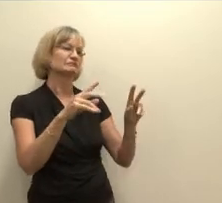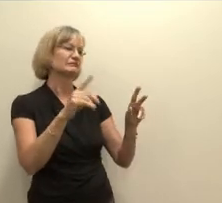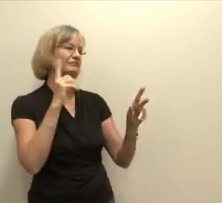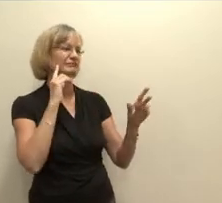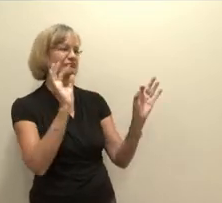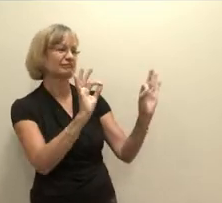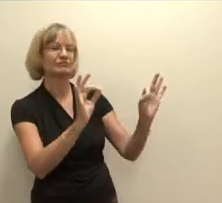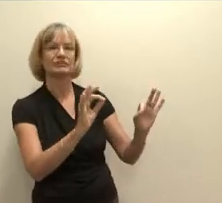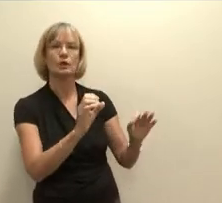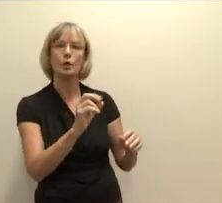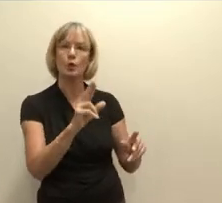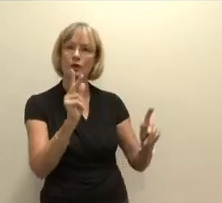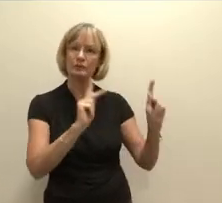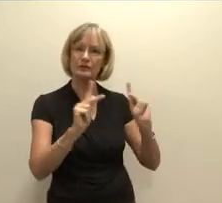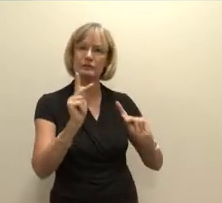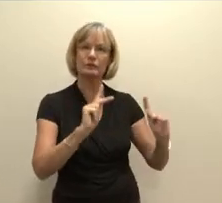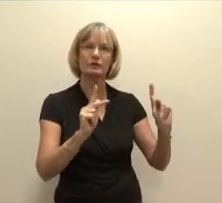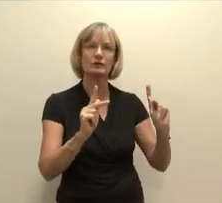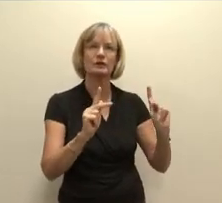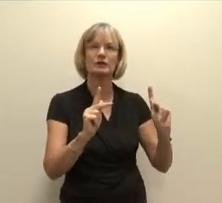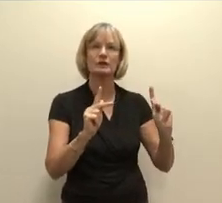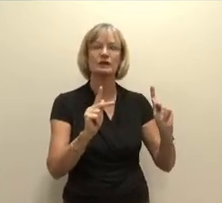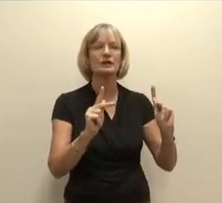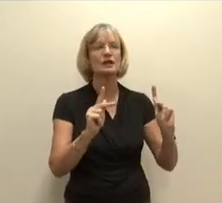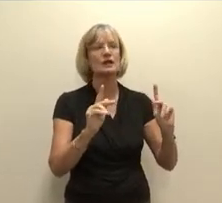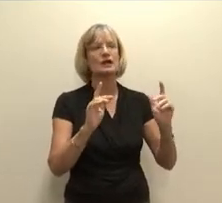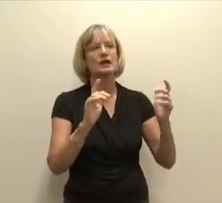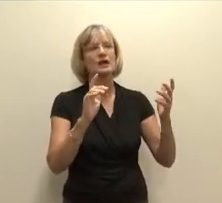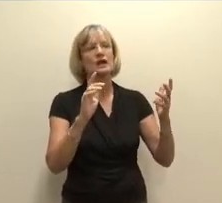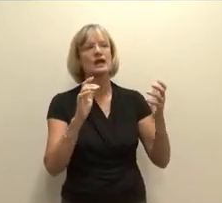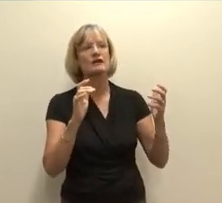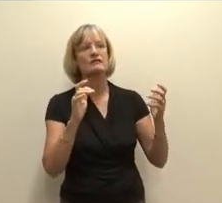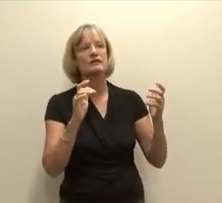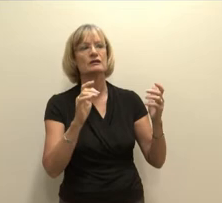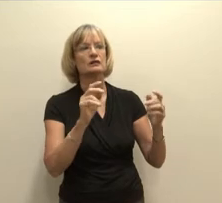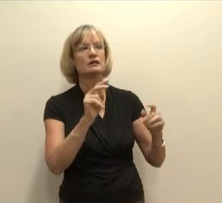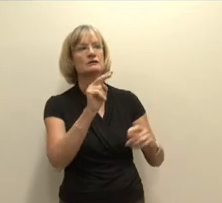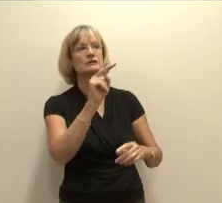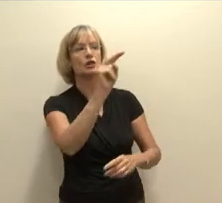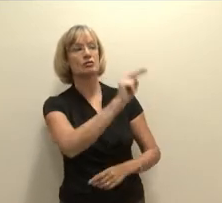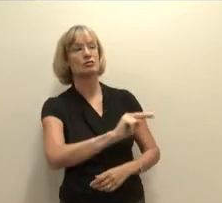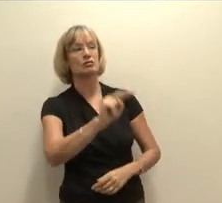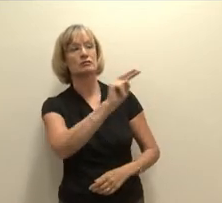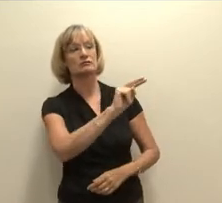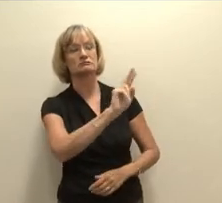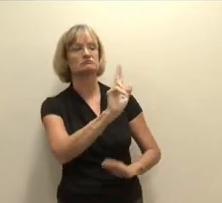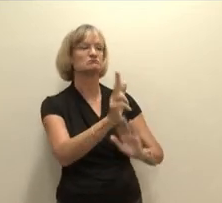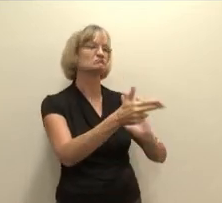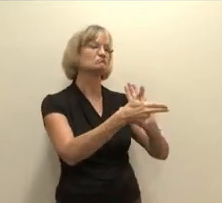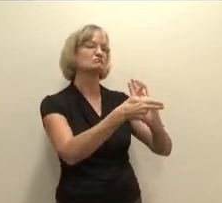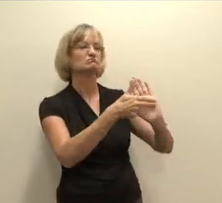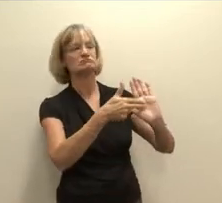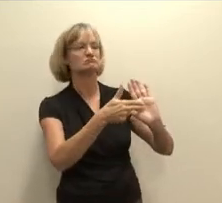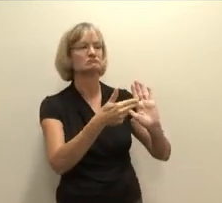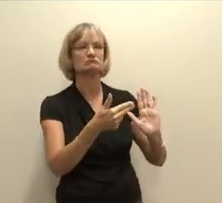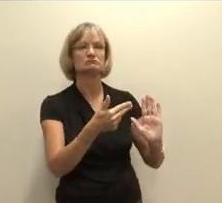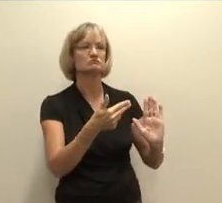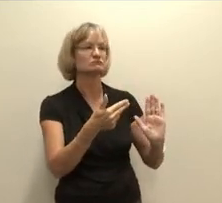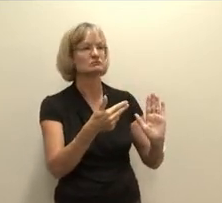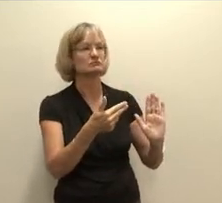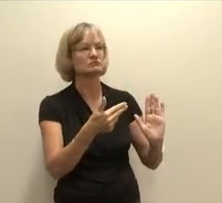or people have attributed certain thoughts or biases to us that were not